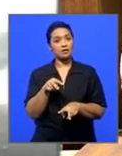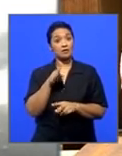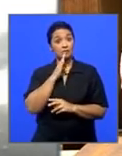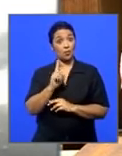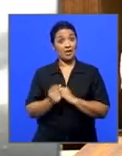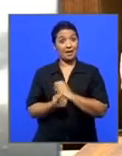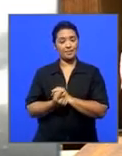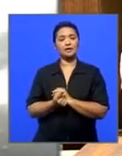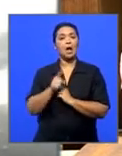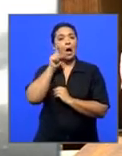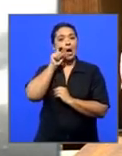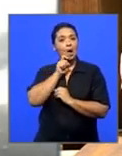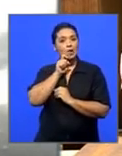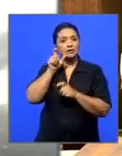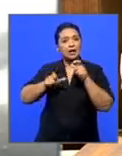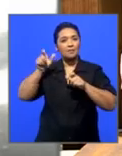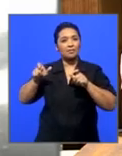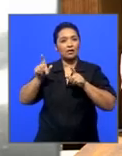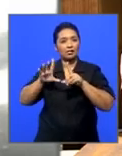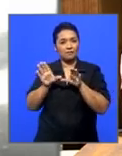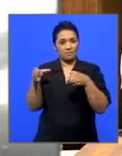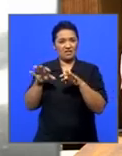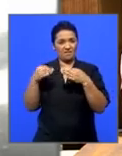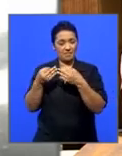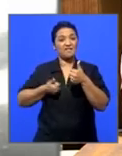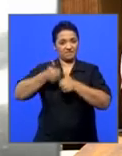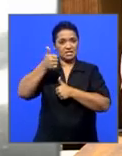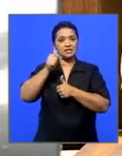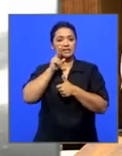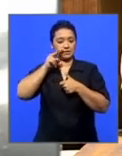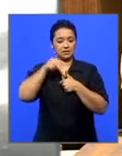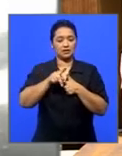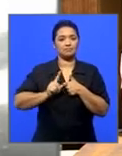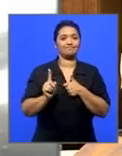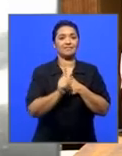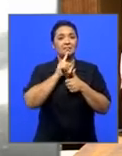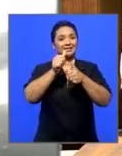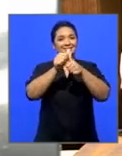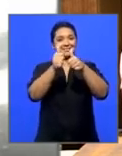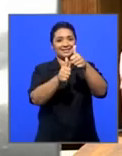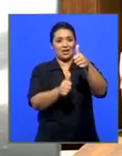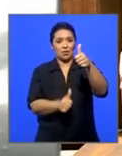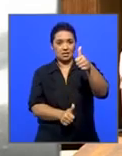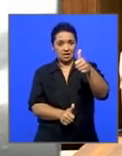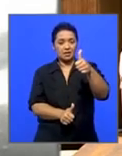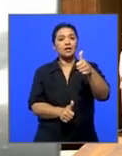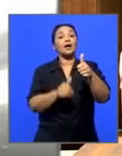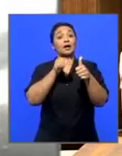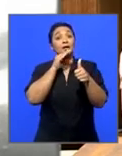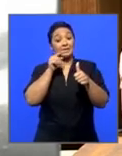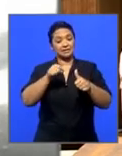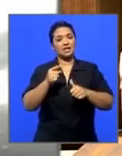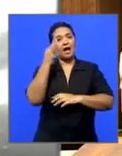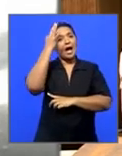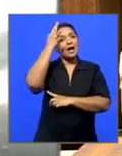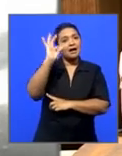is the elders go first, and then it's in order of seniority. And I guess it's a similar, this being a state